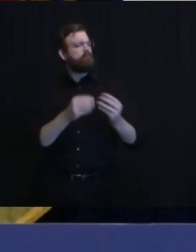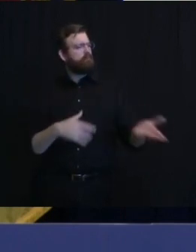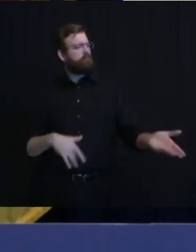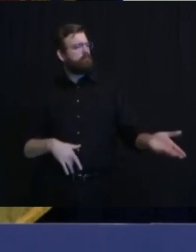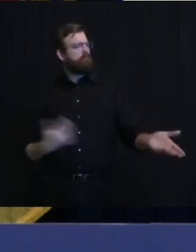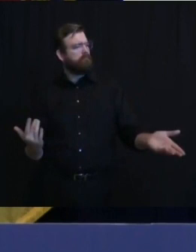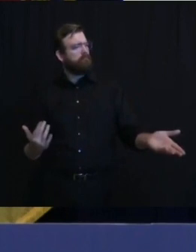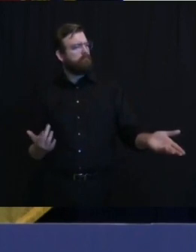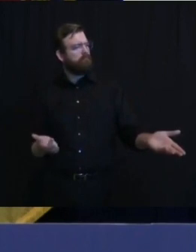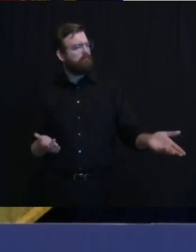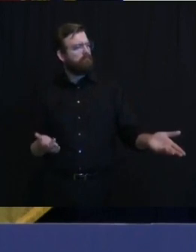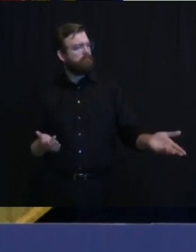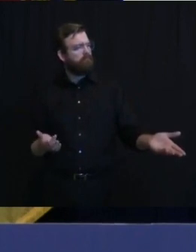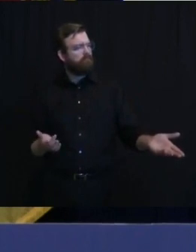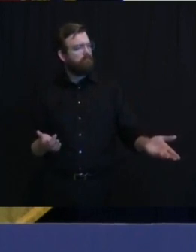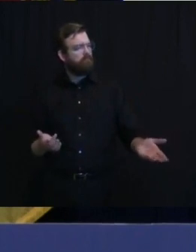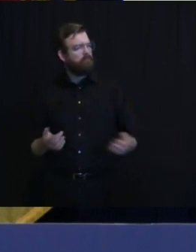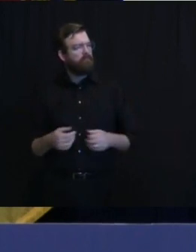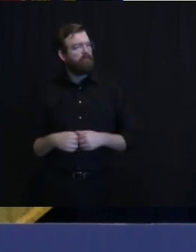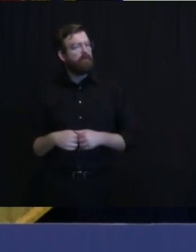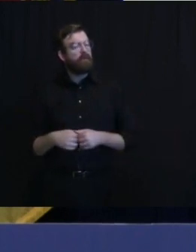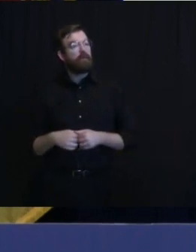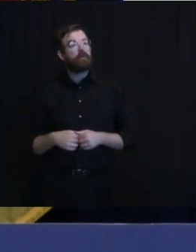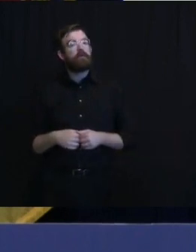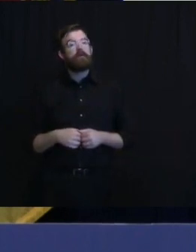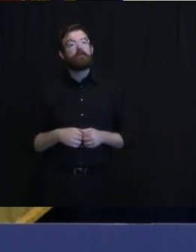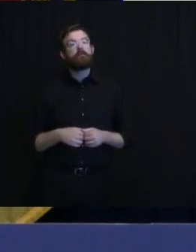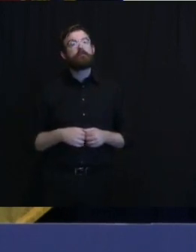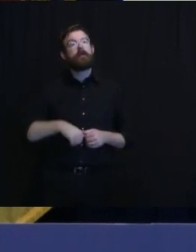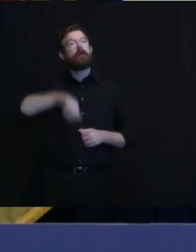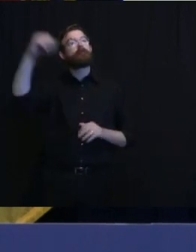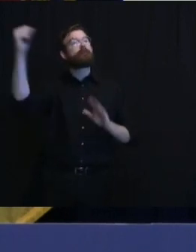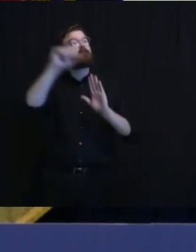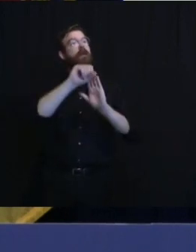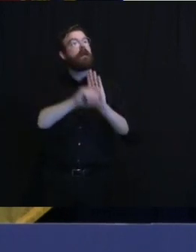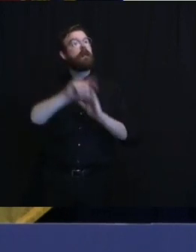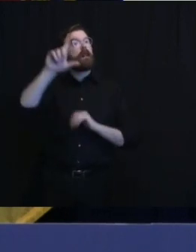Matt, you may have to stay close to Brent because I'm going to forget some of these.